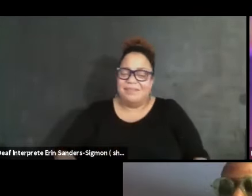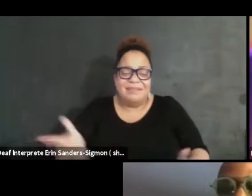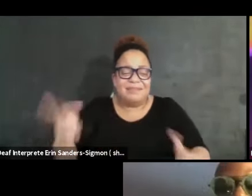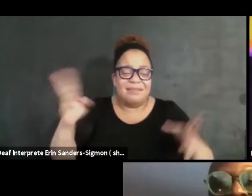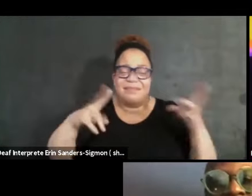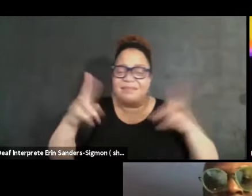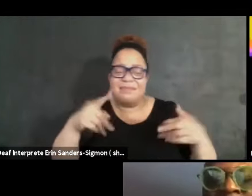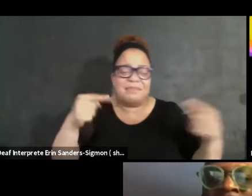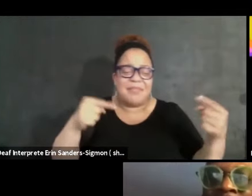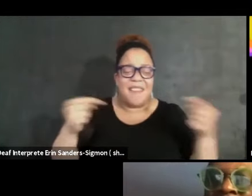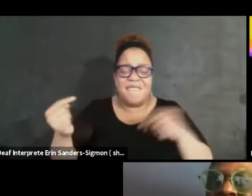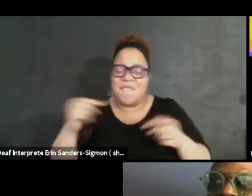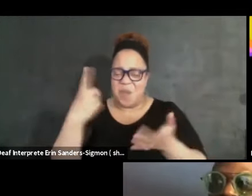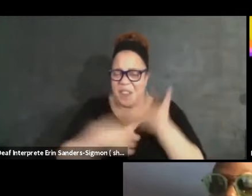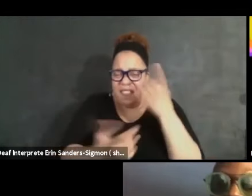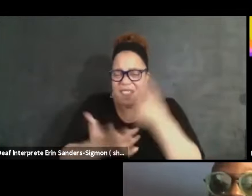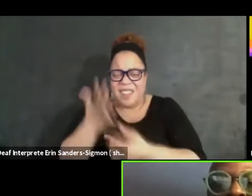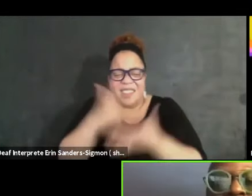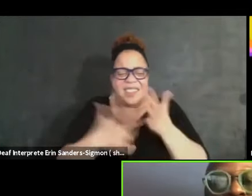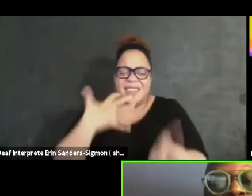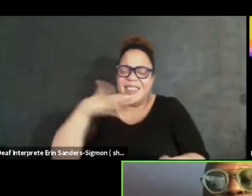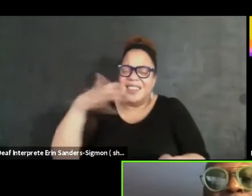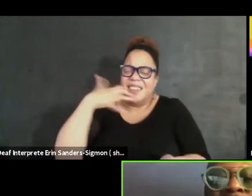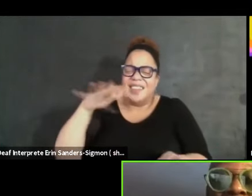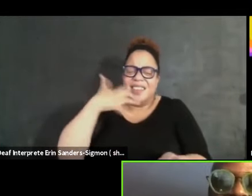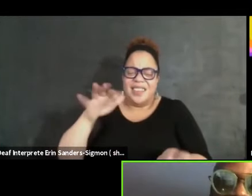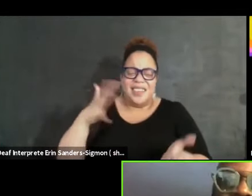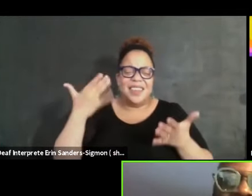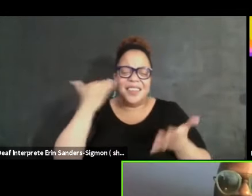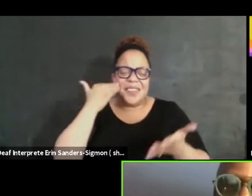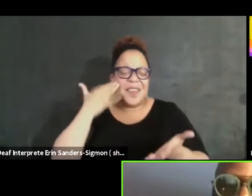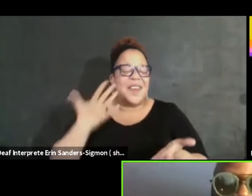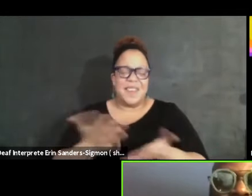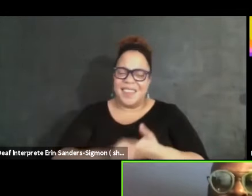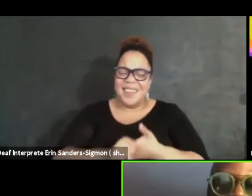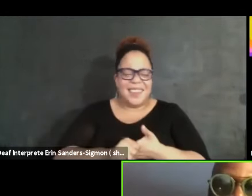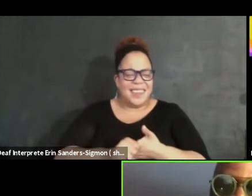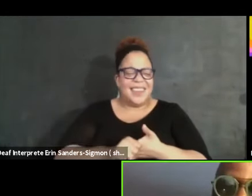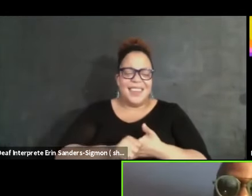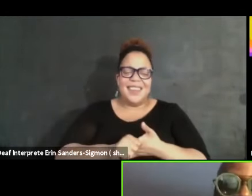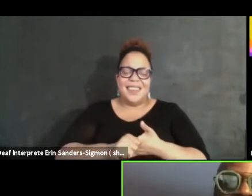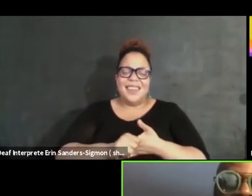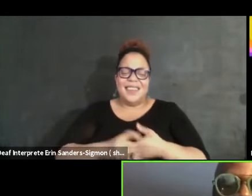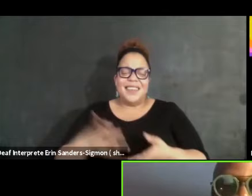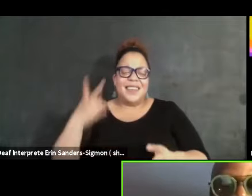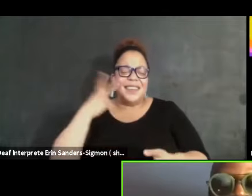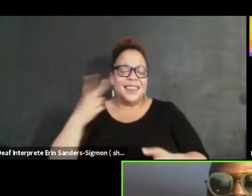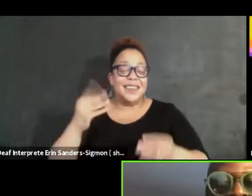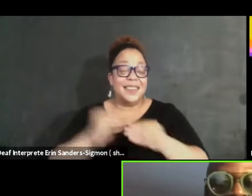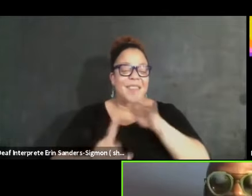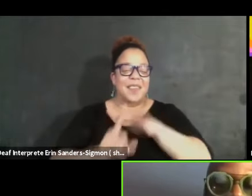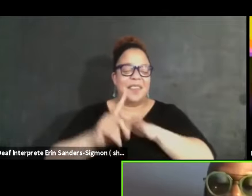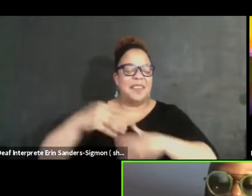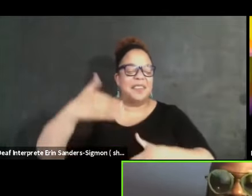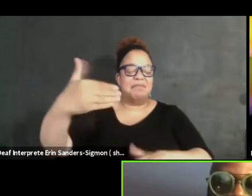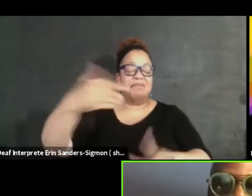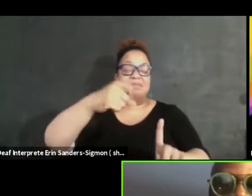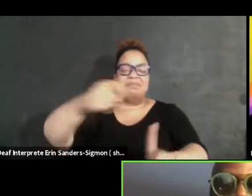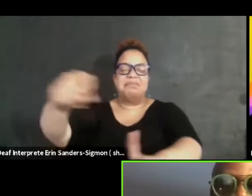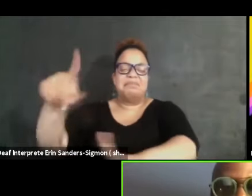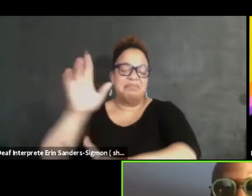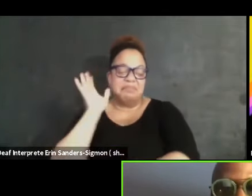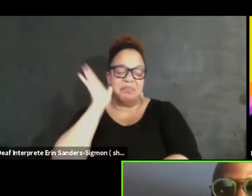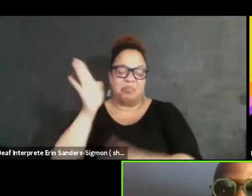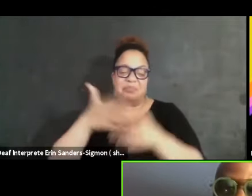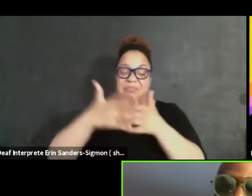that you know, may be more pervasive right now in the current moment. You might see it in the